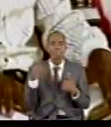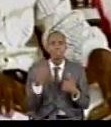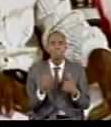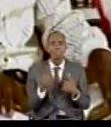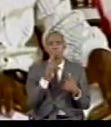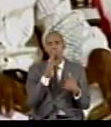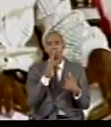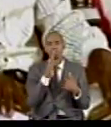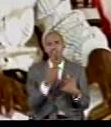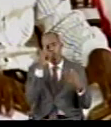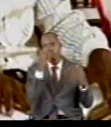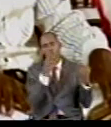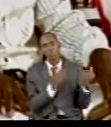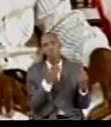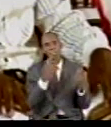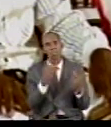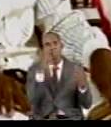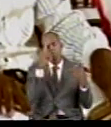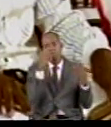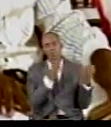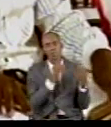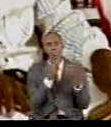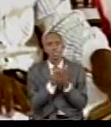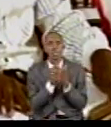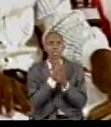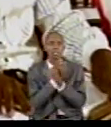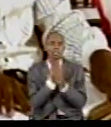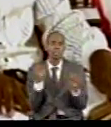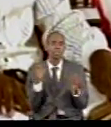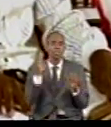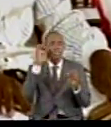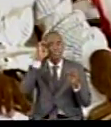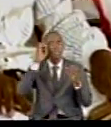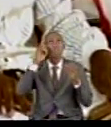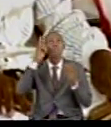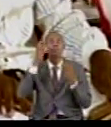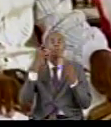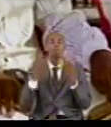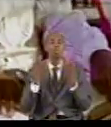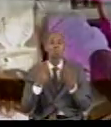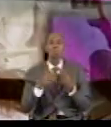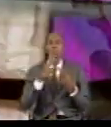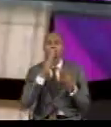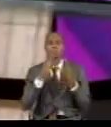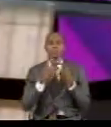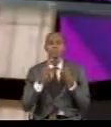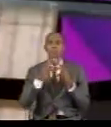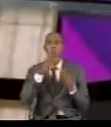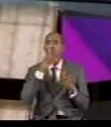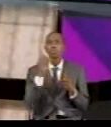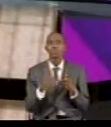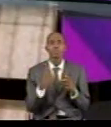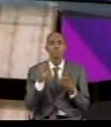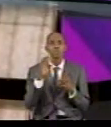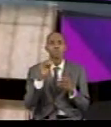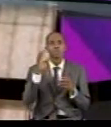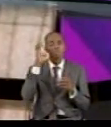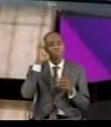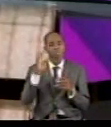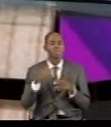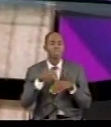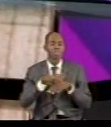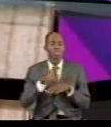faith, the faith that saves? He wanted to be very sure, so he sent Timothy